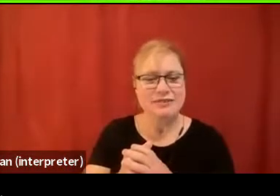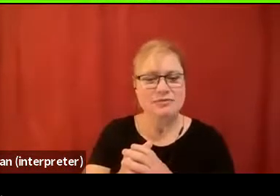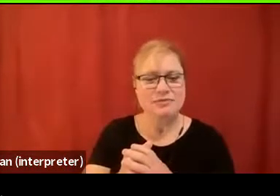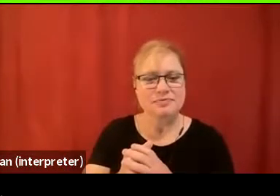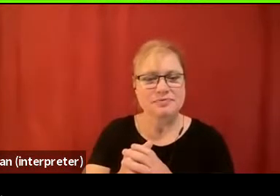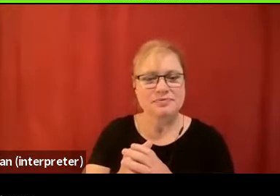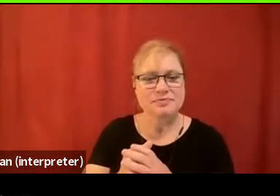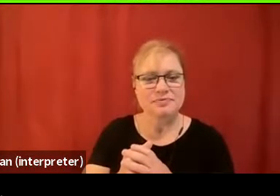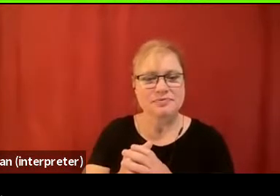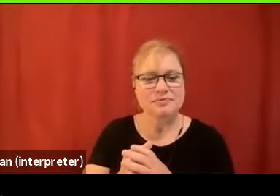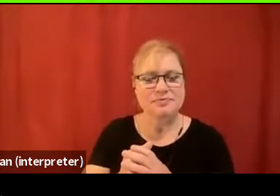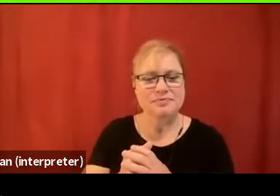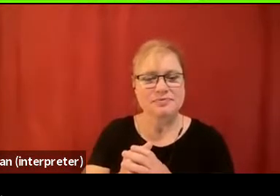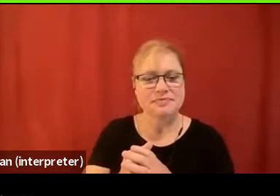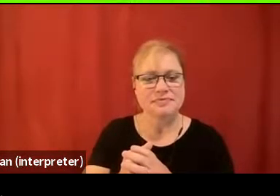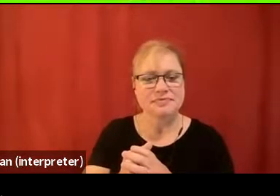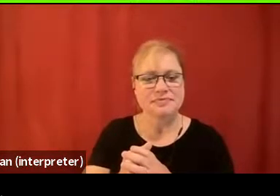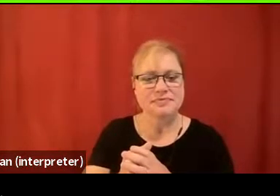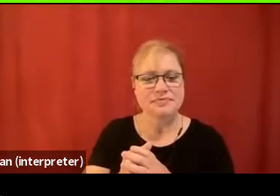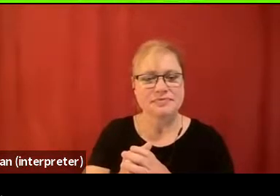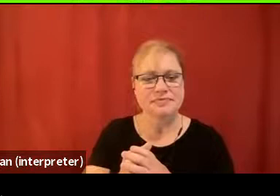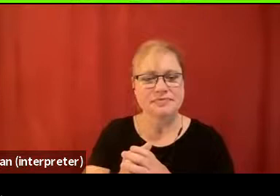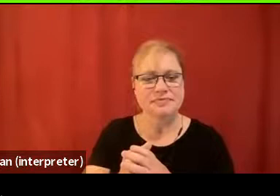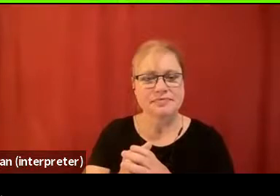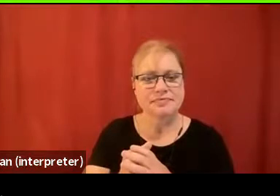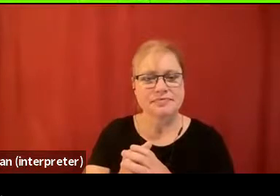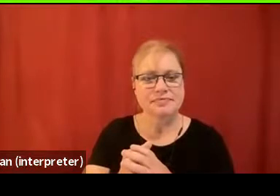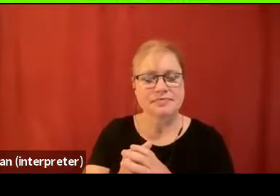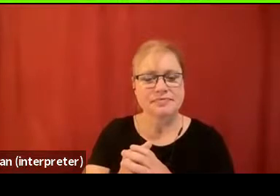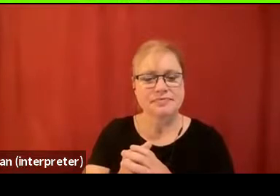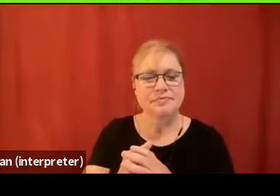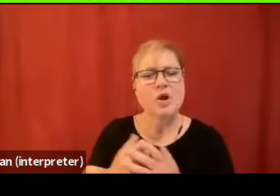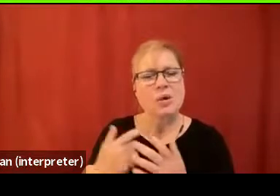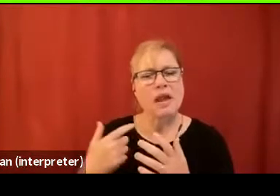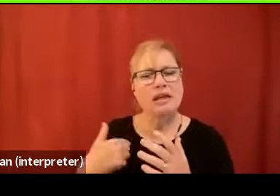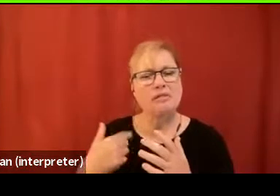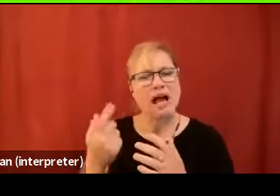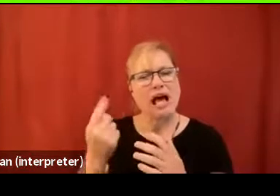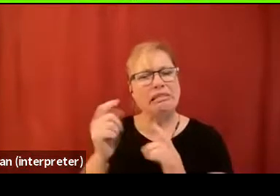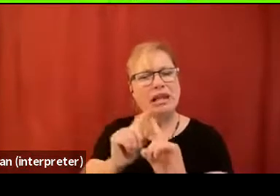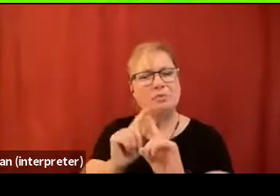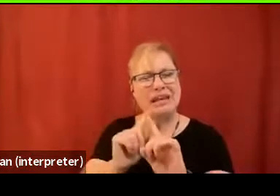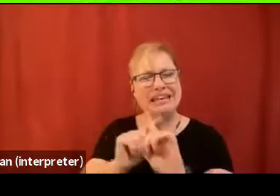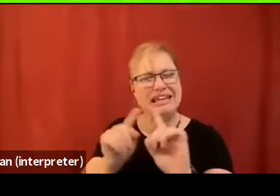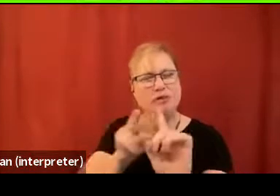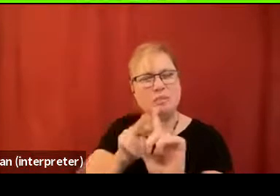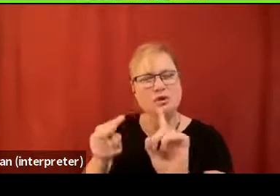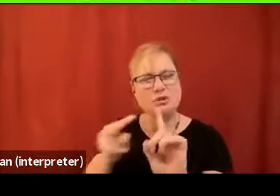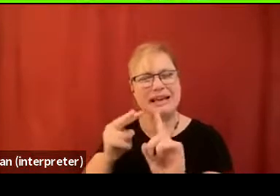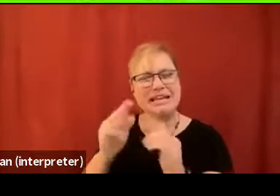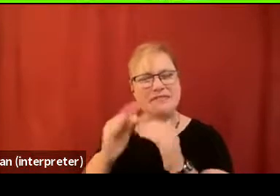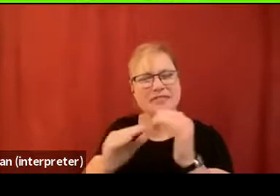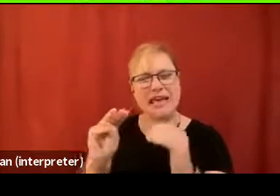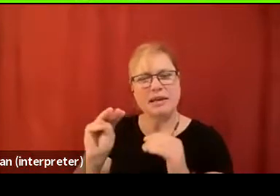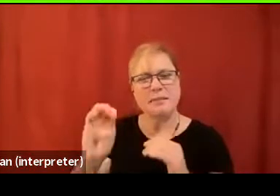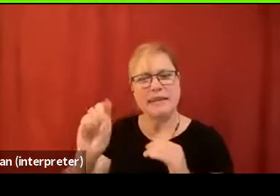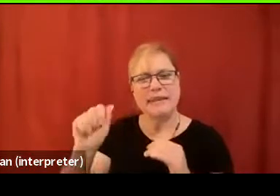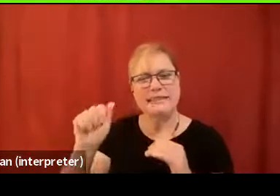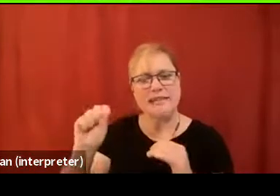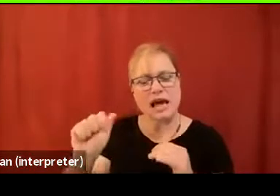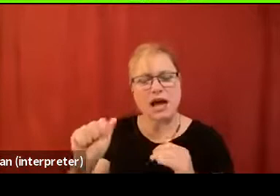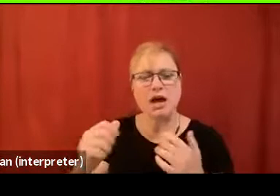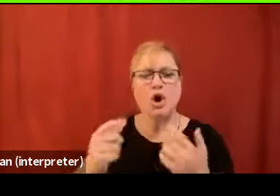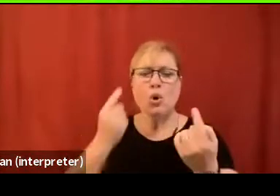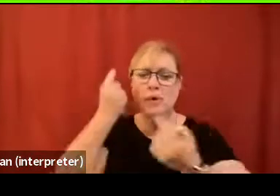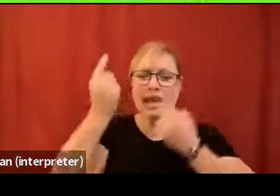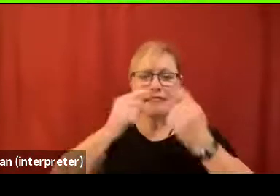So really, I think I'll come to it a little bit differently than she did though. So when I think about what's a tool or